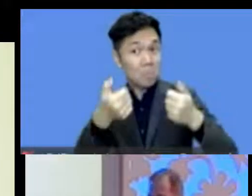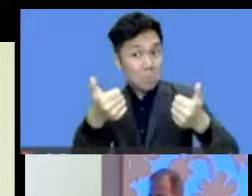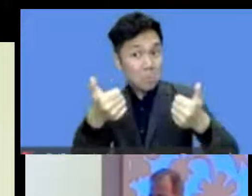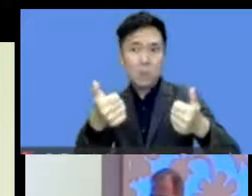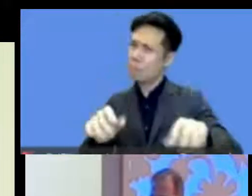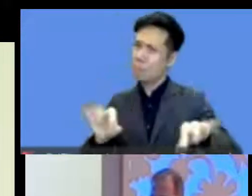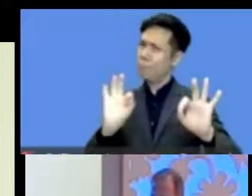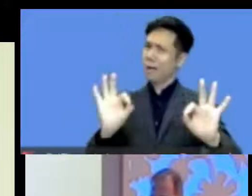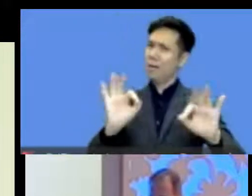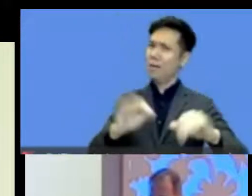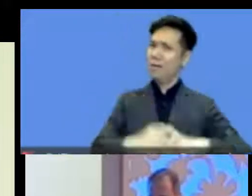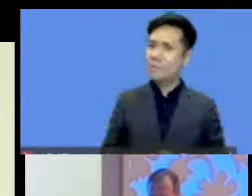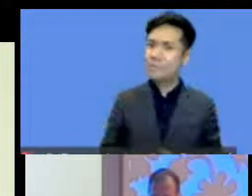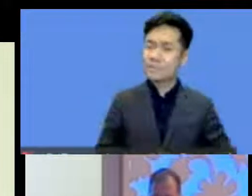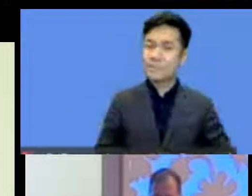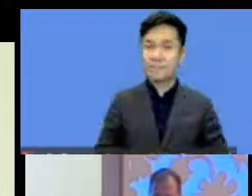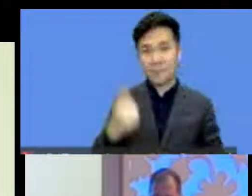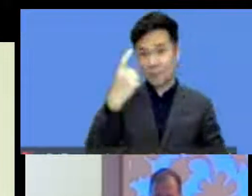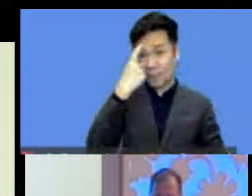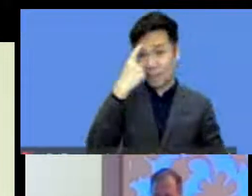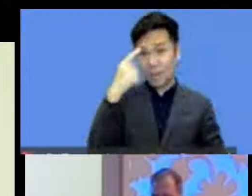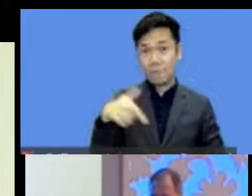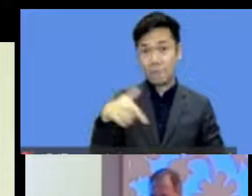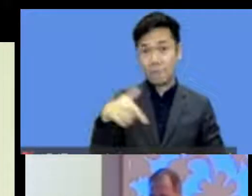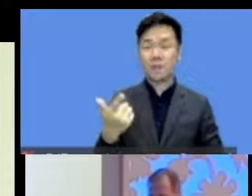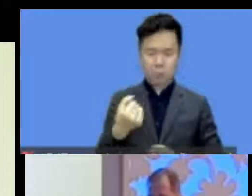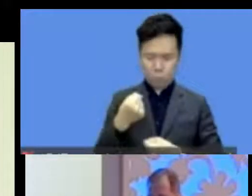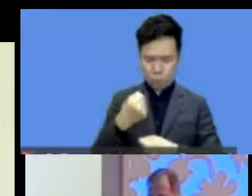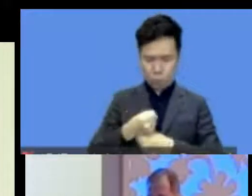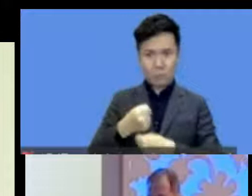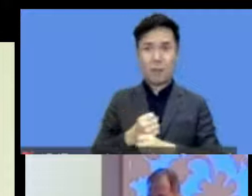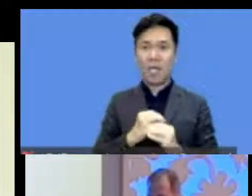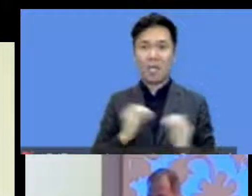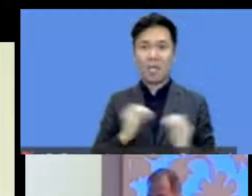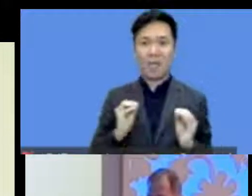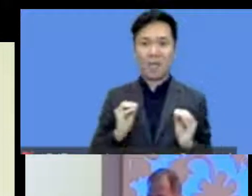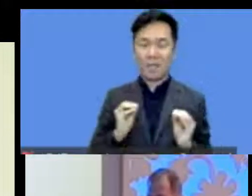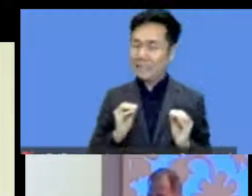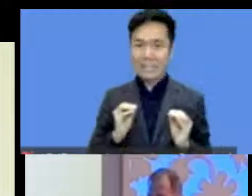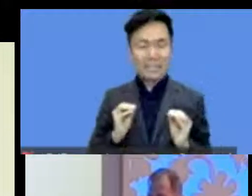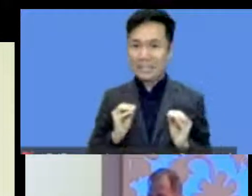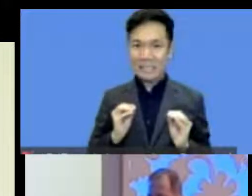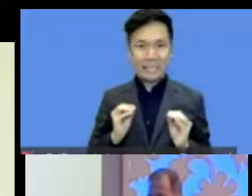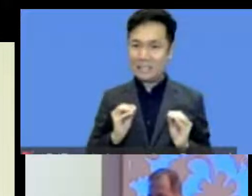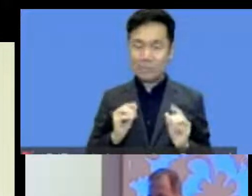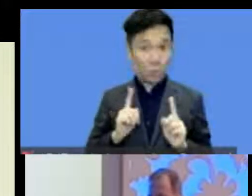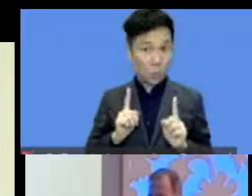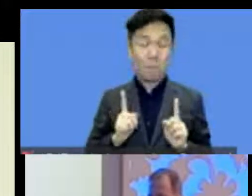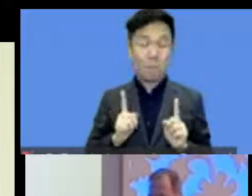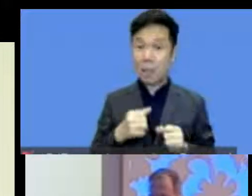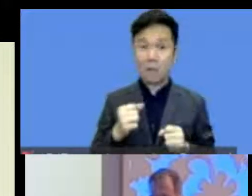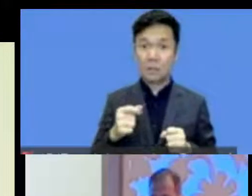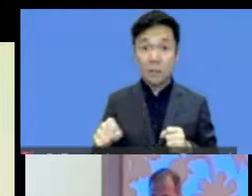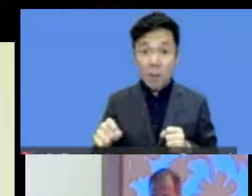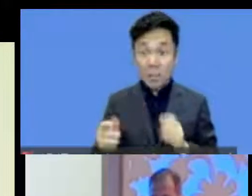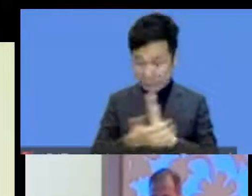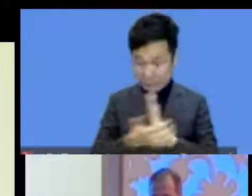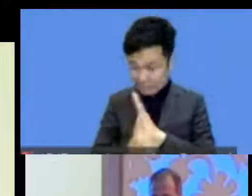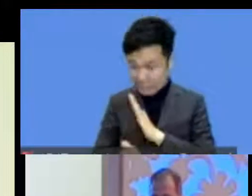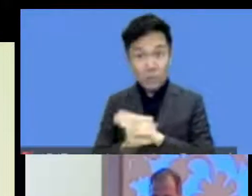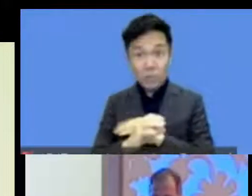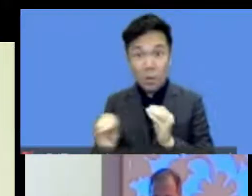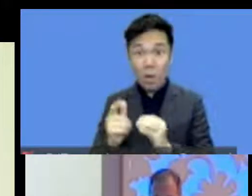see, being unemployed is one thing, but being unemployable is something more